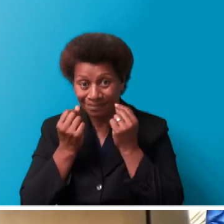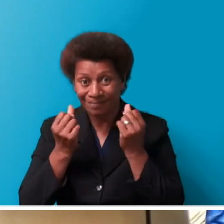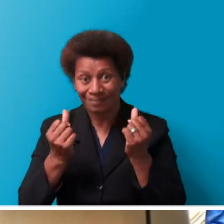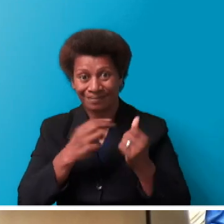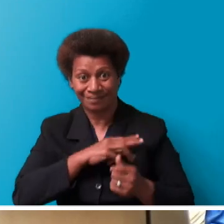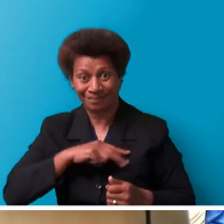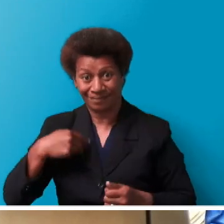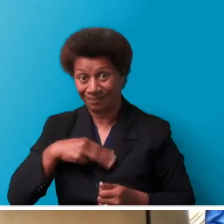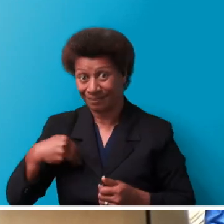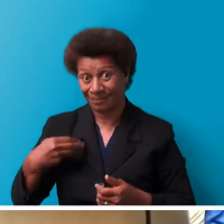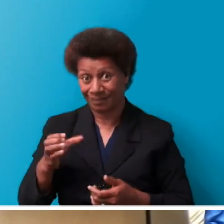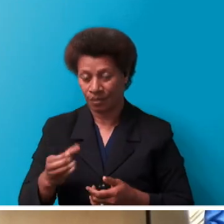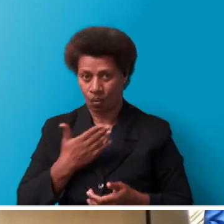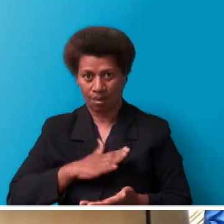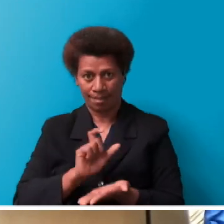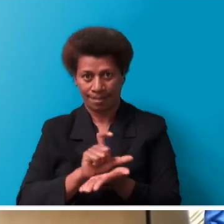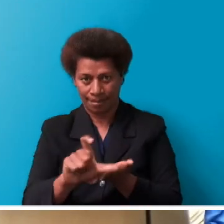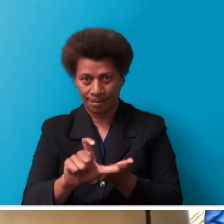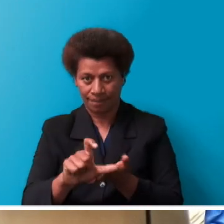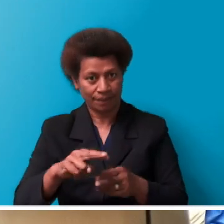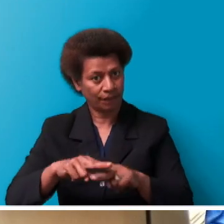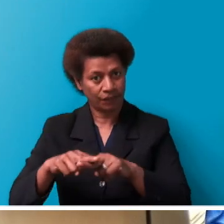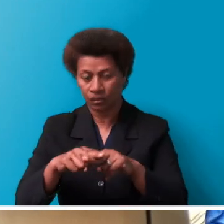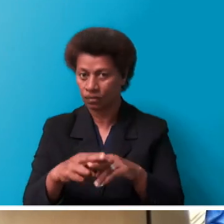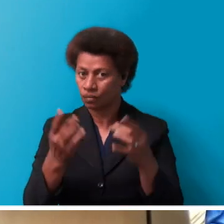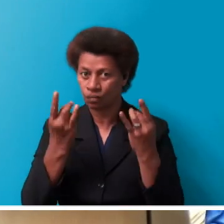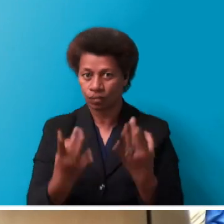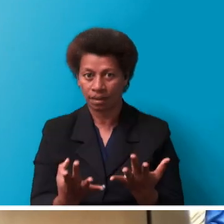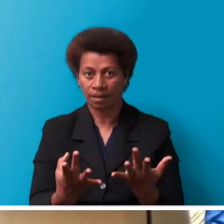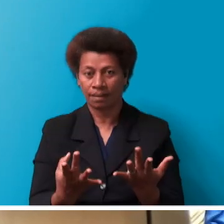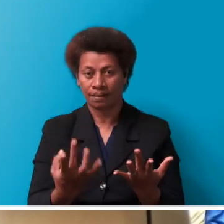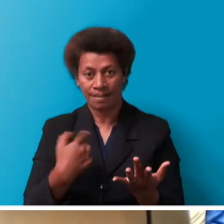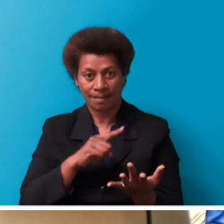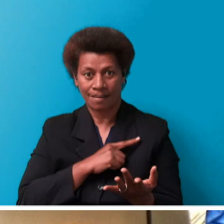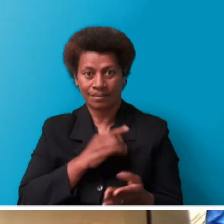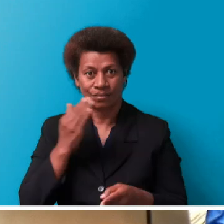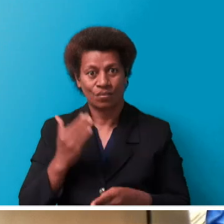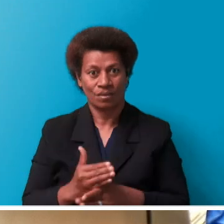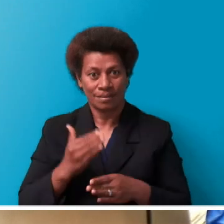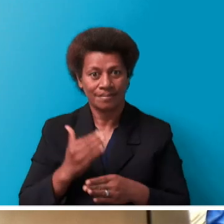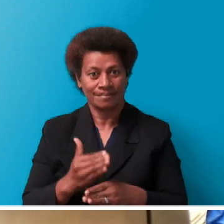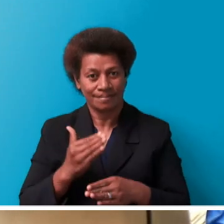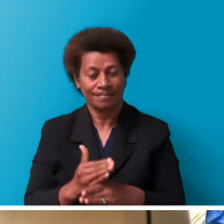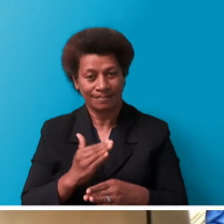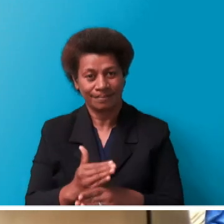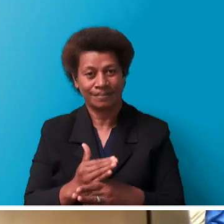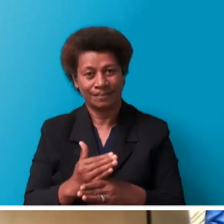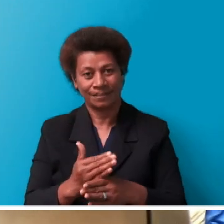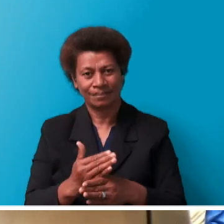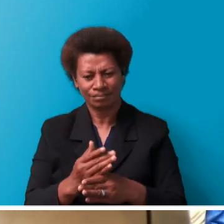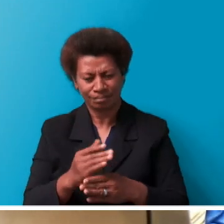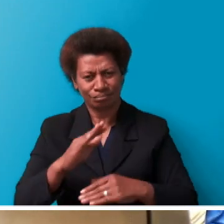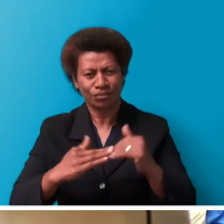clear. Fiji is ready. We have done the work, we have built the